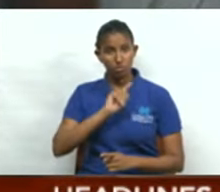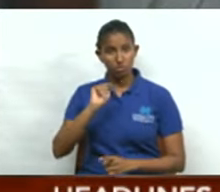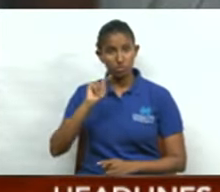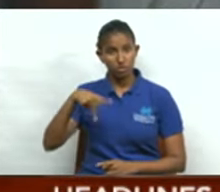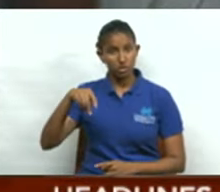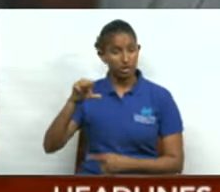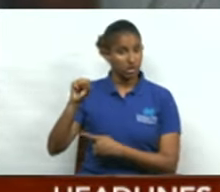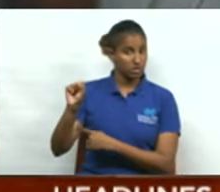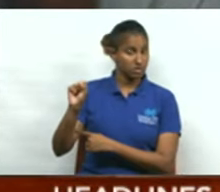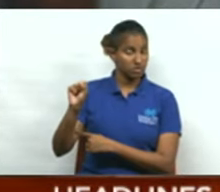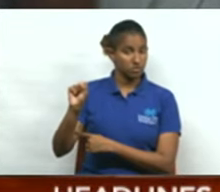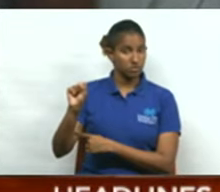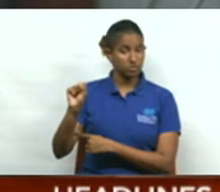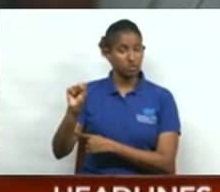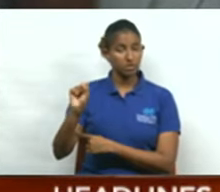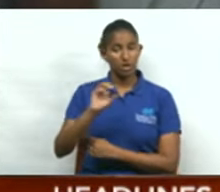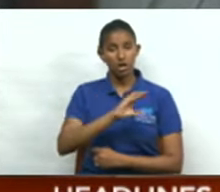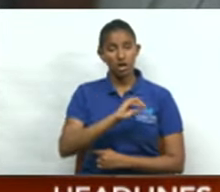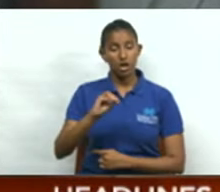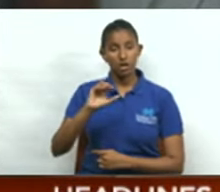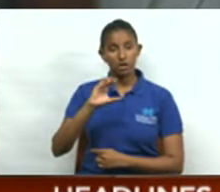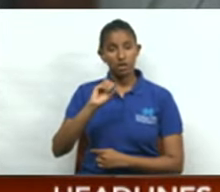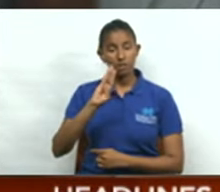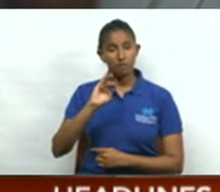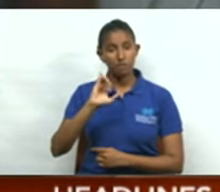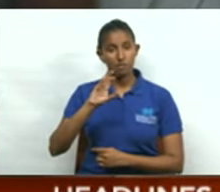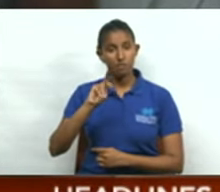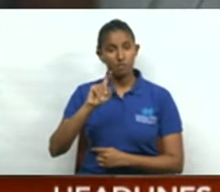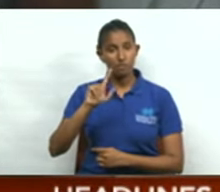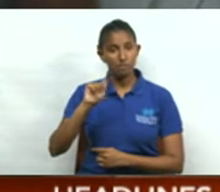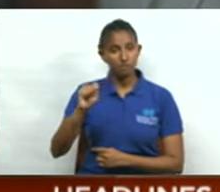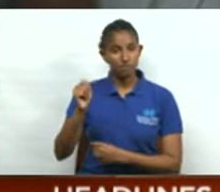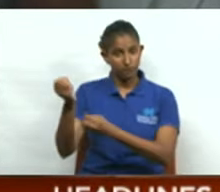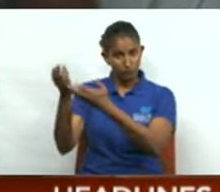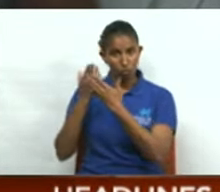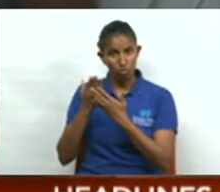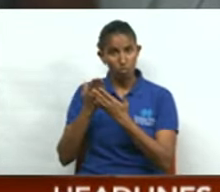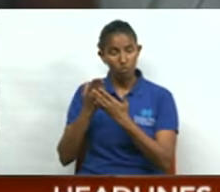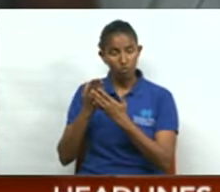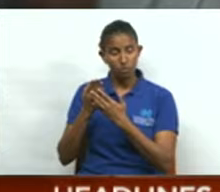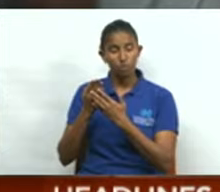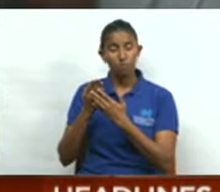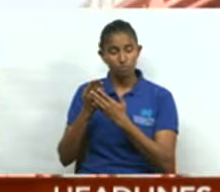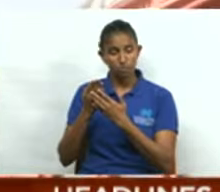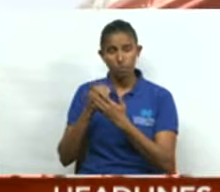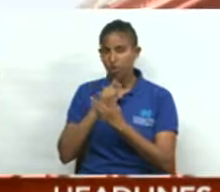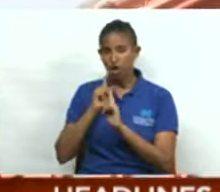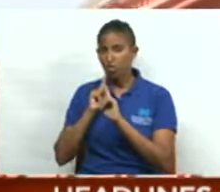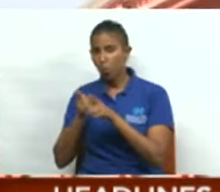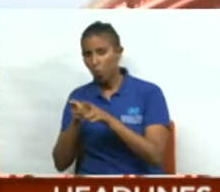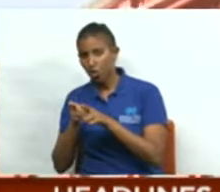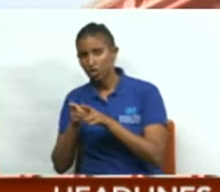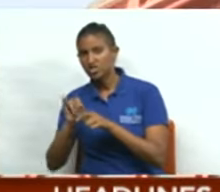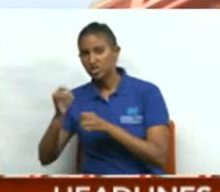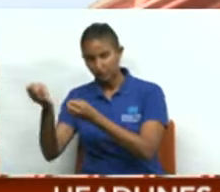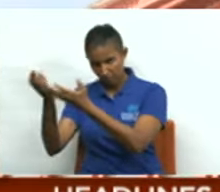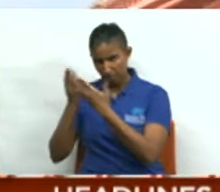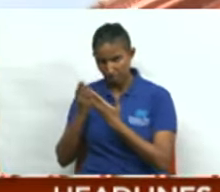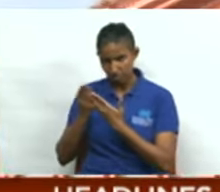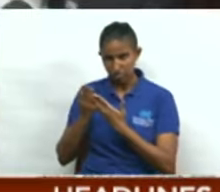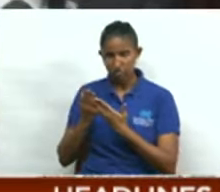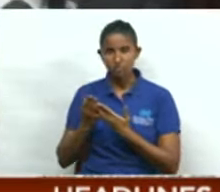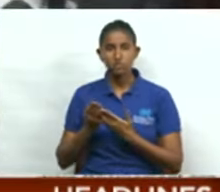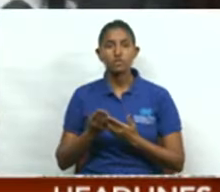Service. The Cabinet received information from the Trinidad and Tobago Police Service. Or he curtly shut him down.